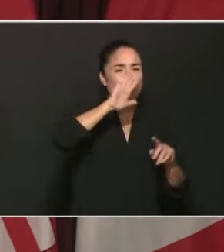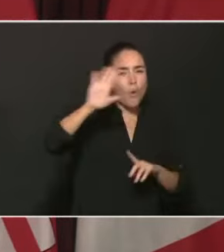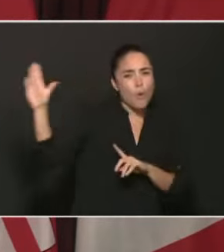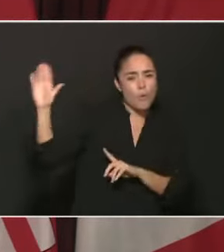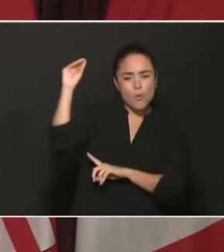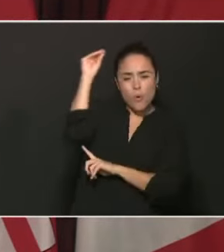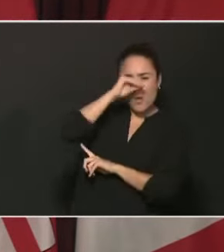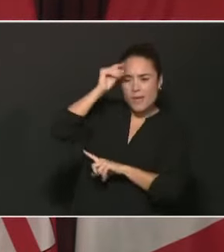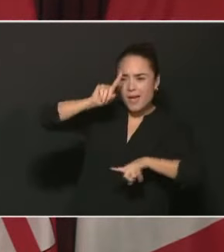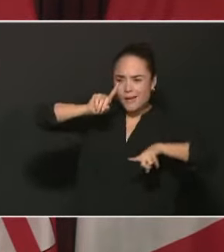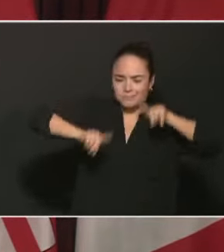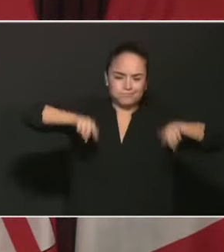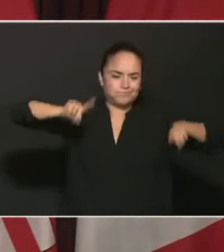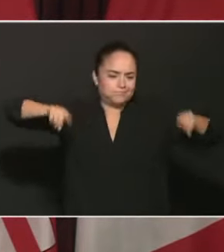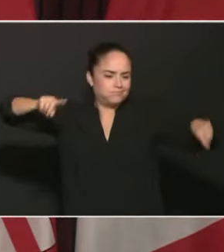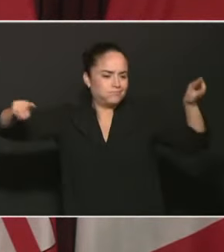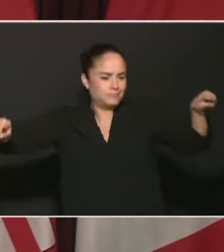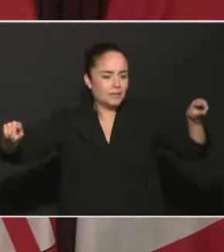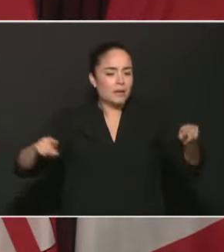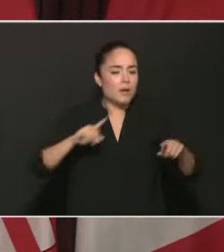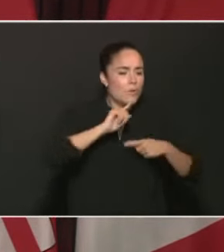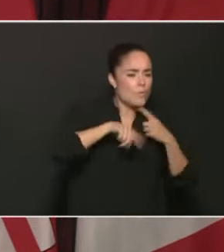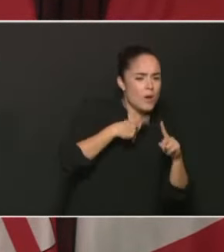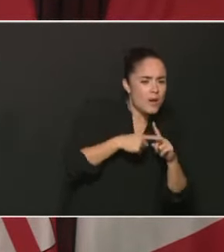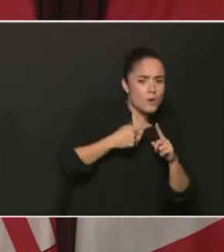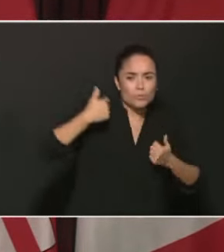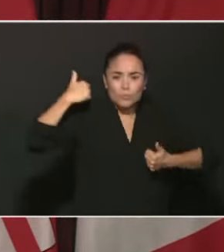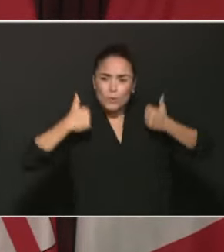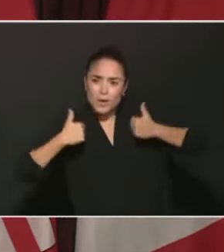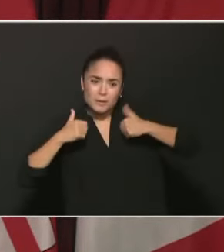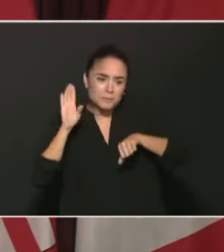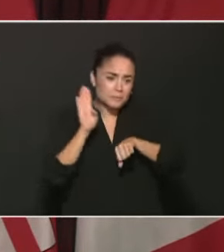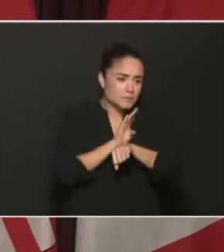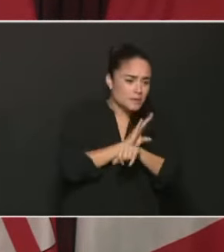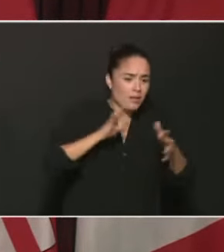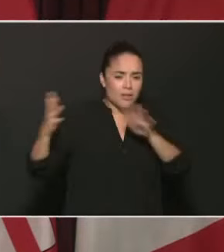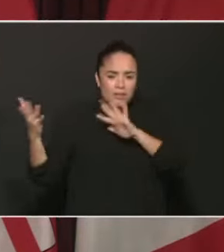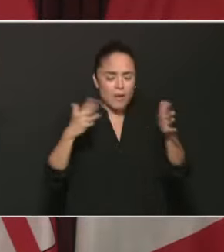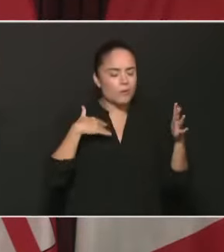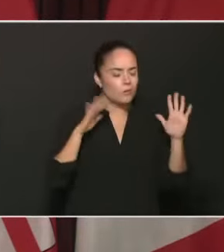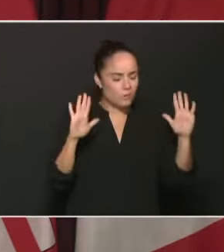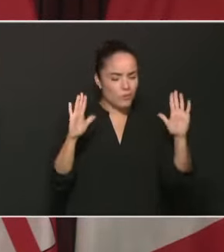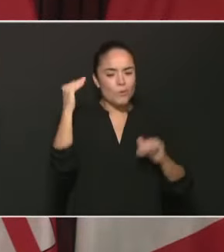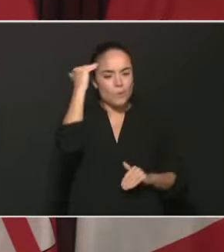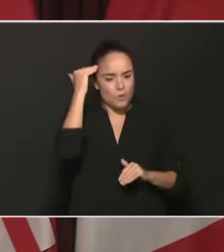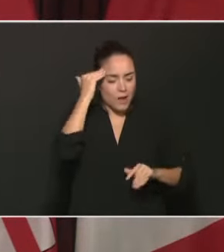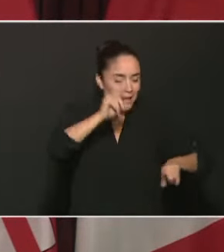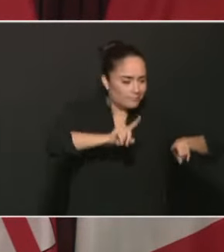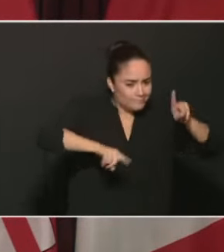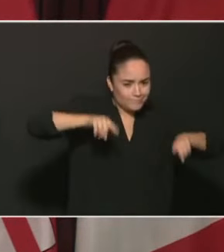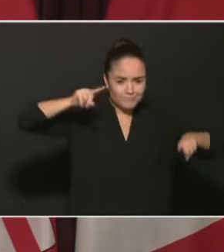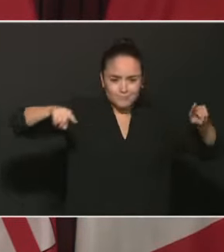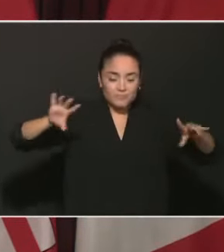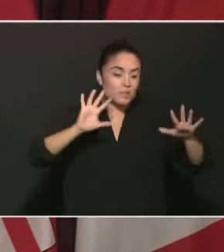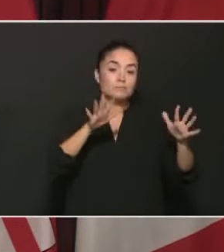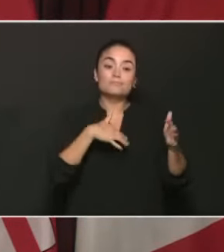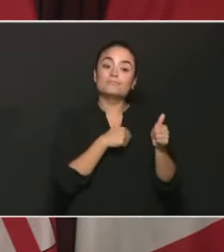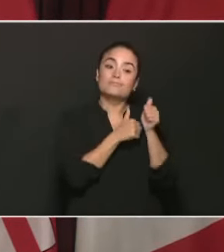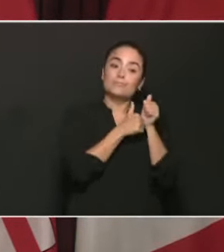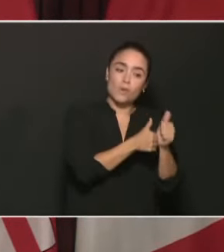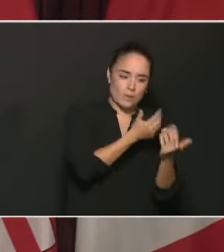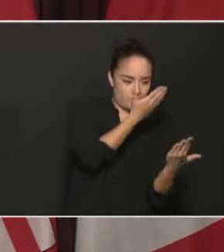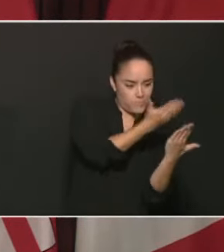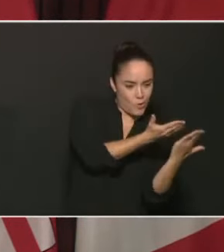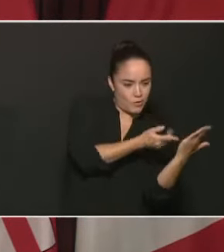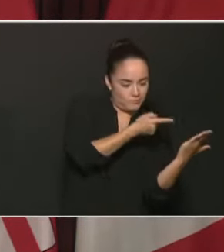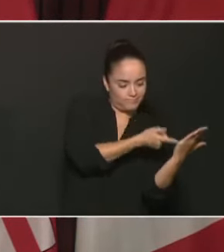time, but my commitment is that we'll follow the best evidence, that we're absolutely want a balanced and proportionate response from a